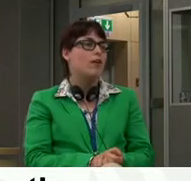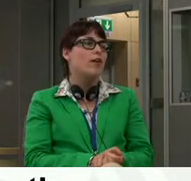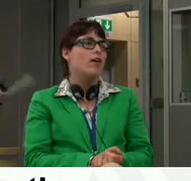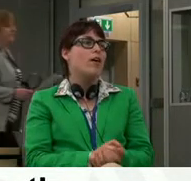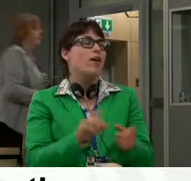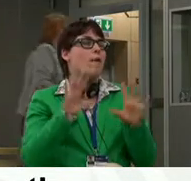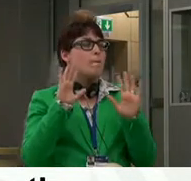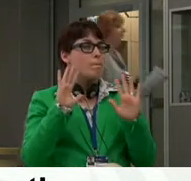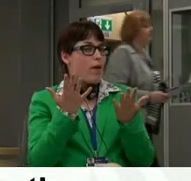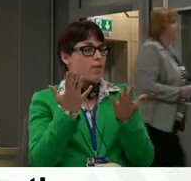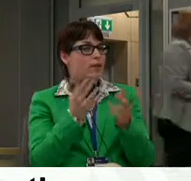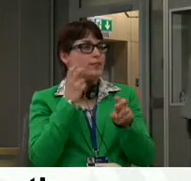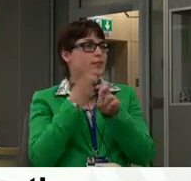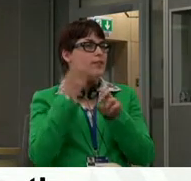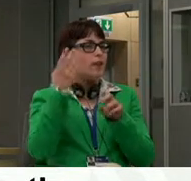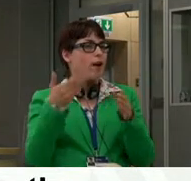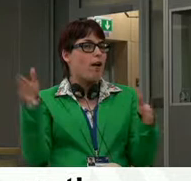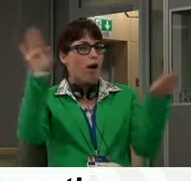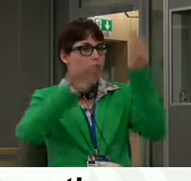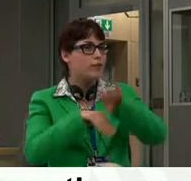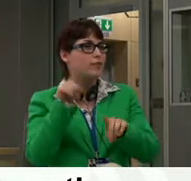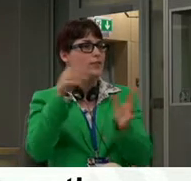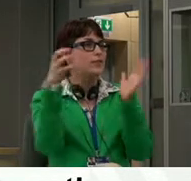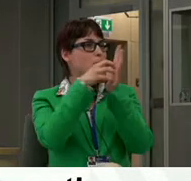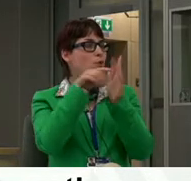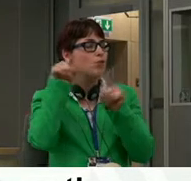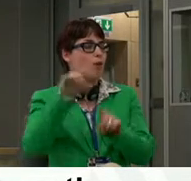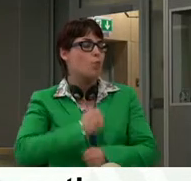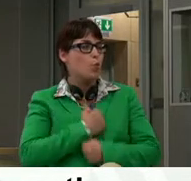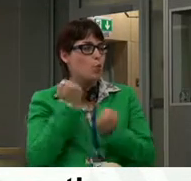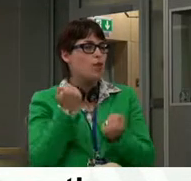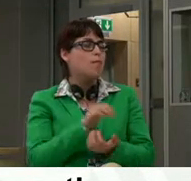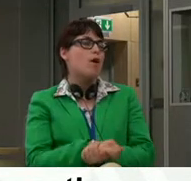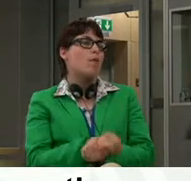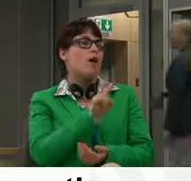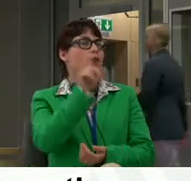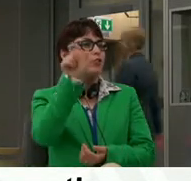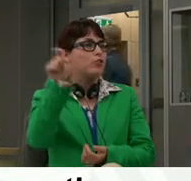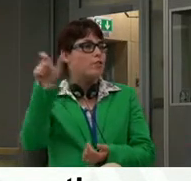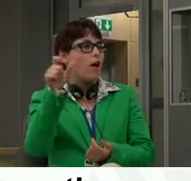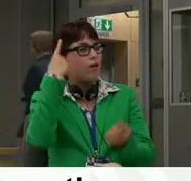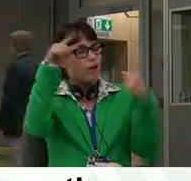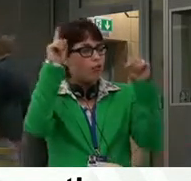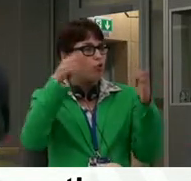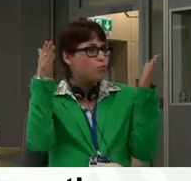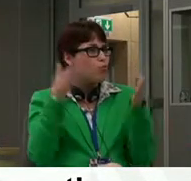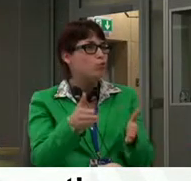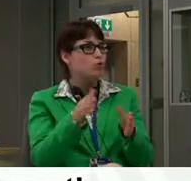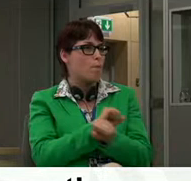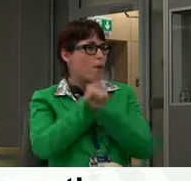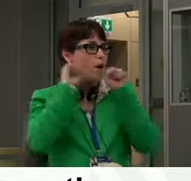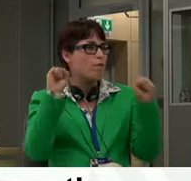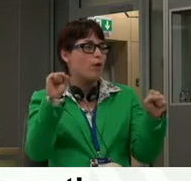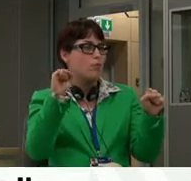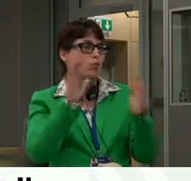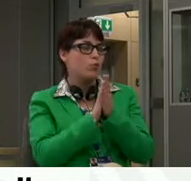with the Castle of Light. But the glass mountain symbolizes the difficulties that people have to